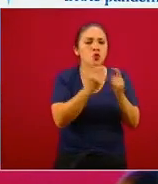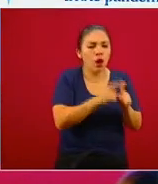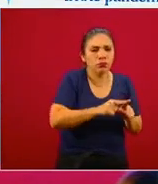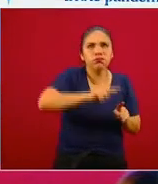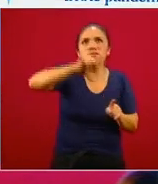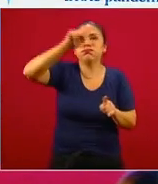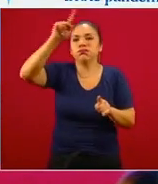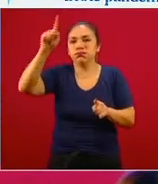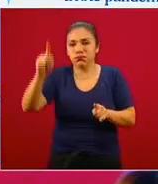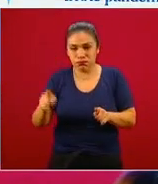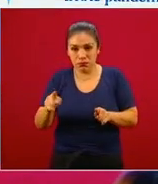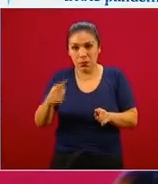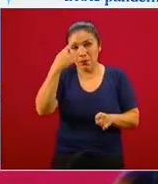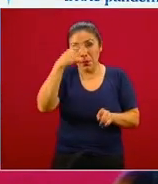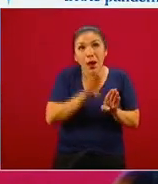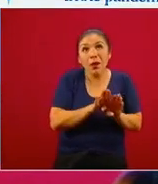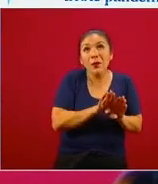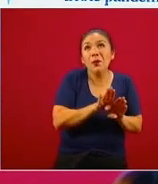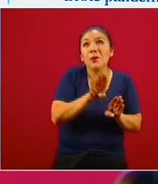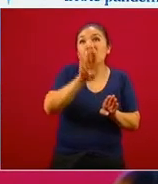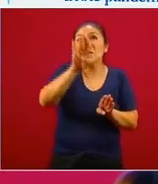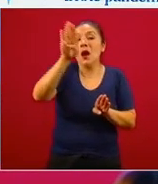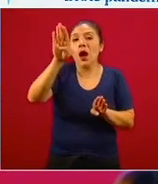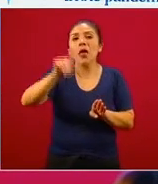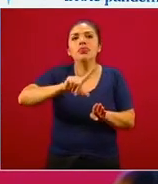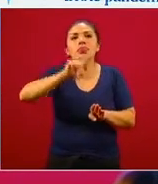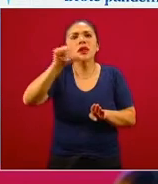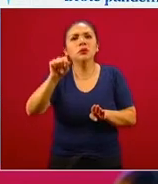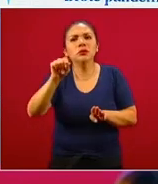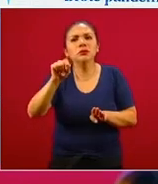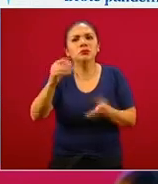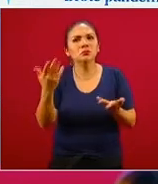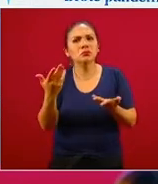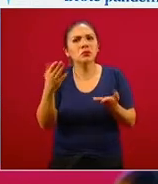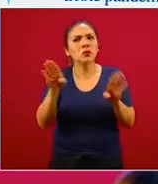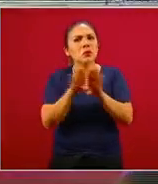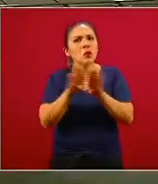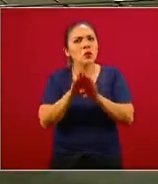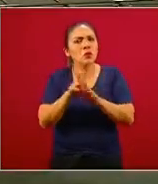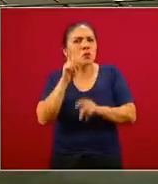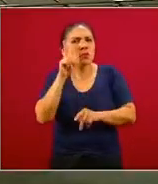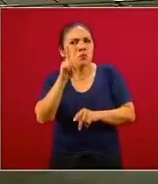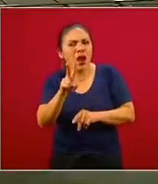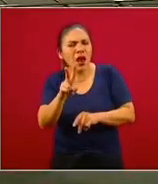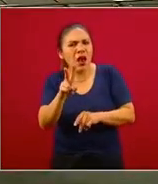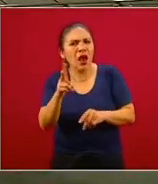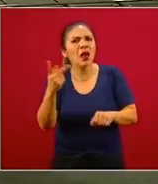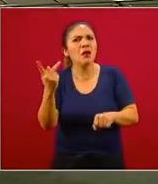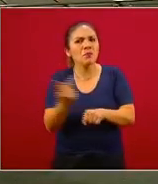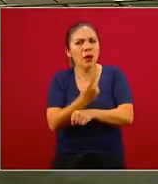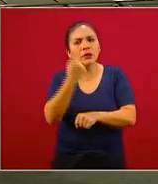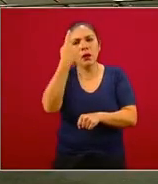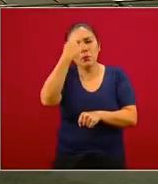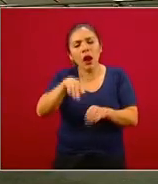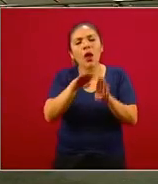Usually, infectious diseases follow this pattern of behavior.